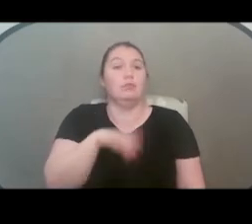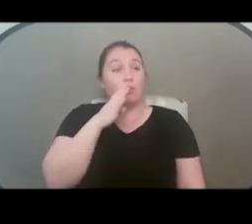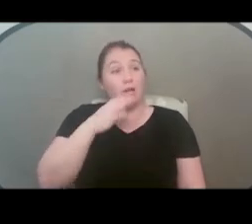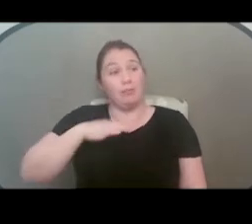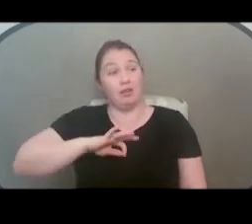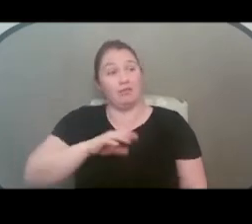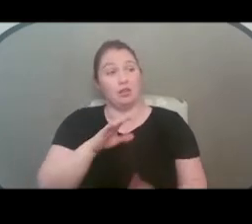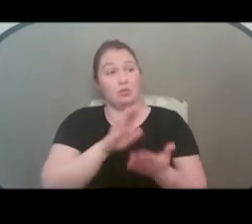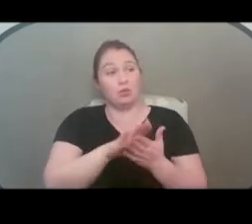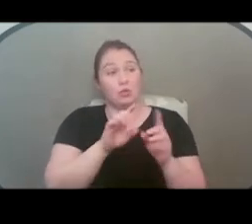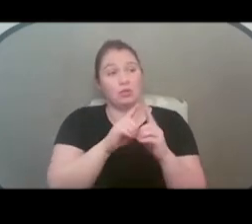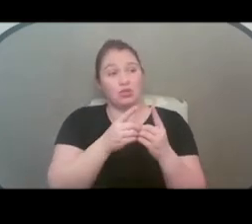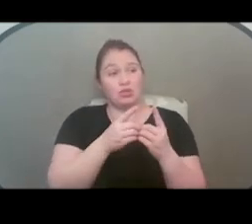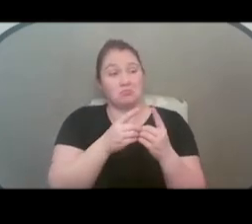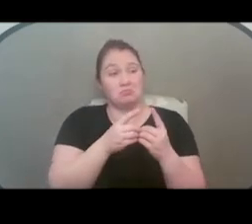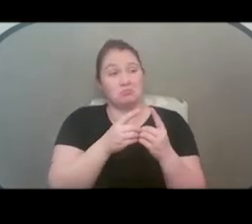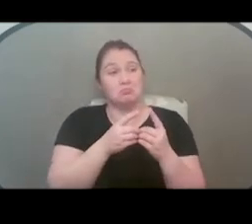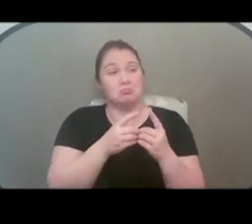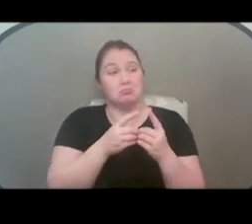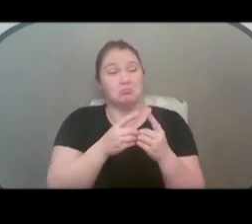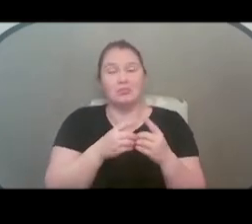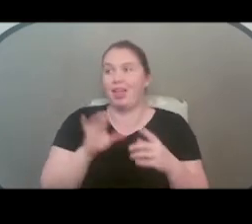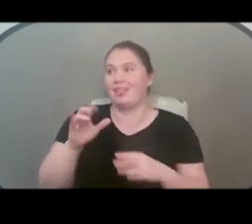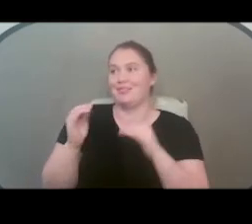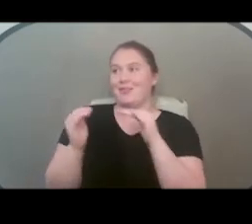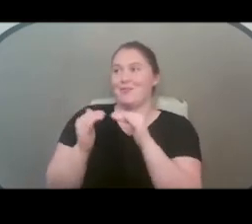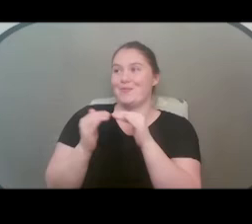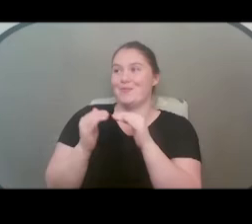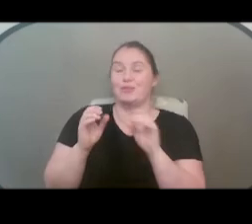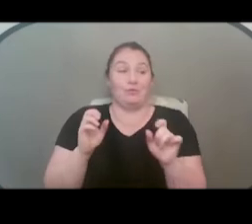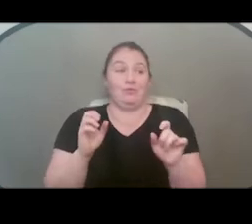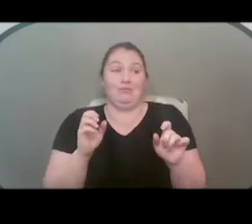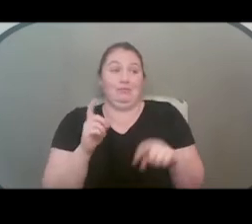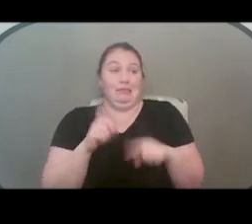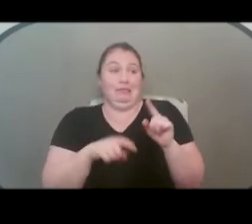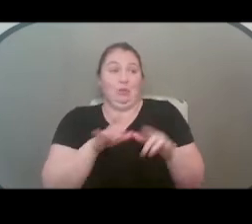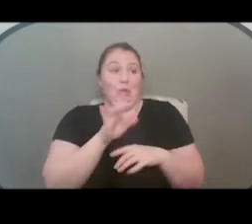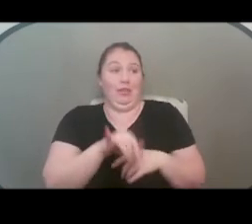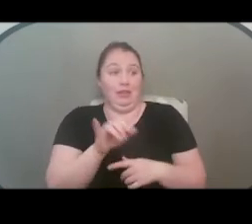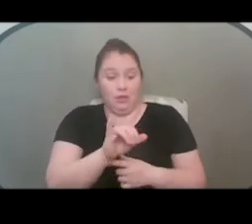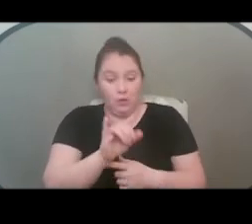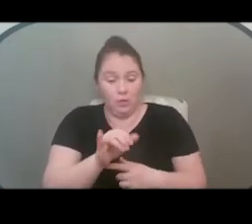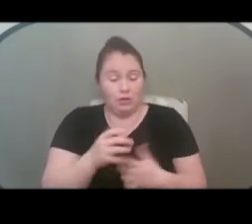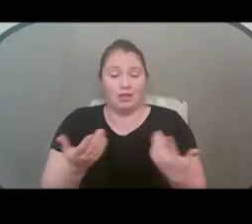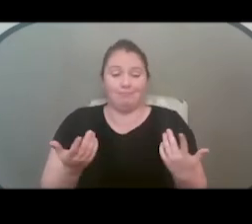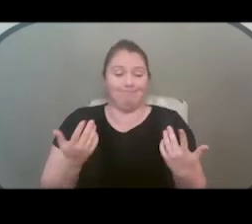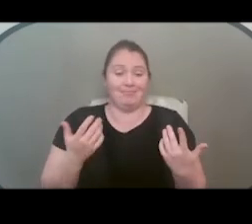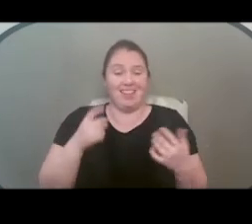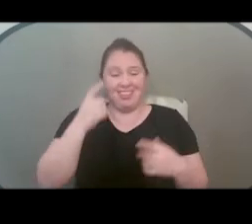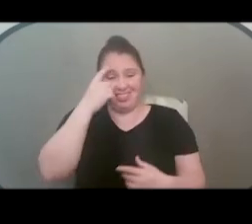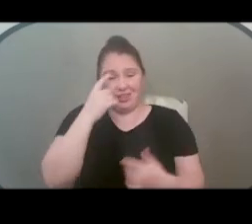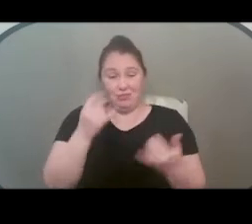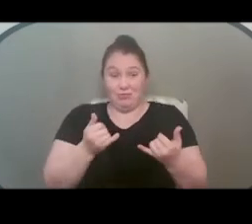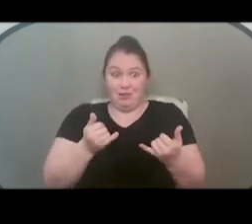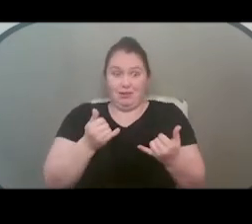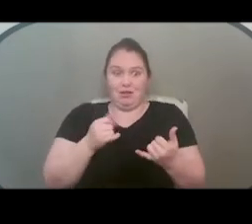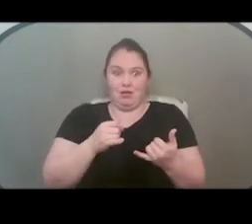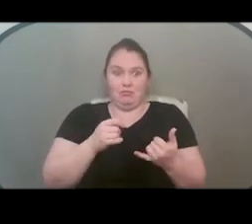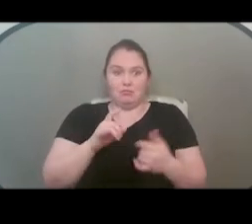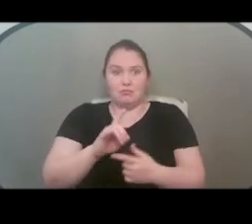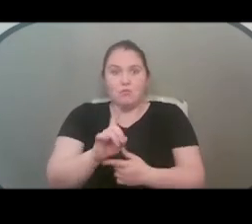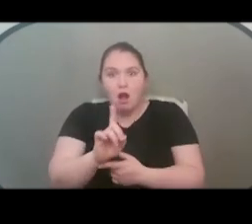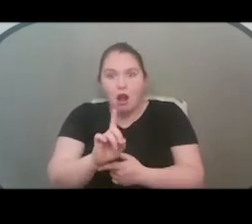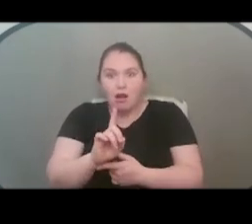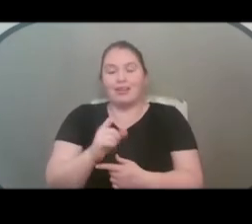the school district. So fair. I don't do that either. So I mean, I think, you know, the current location is probably the best